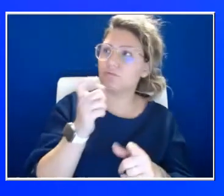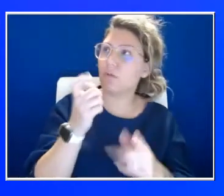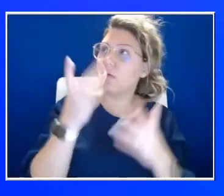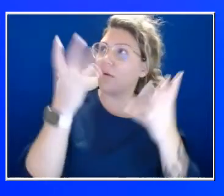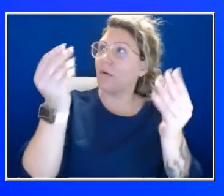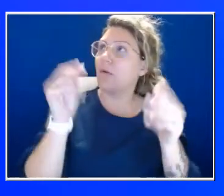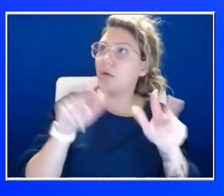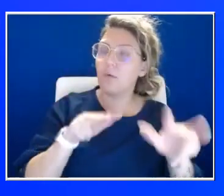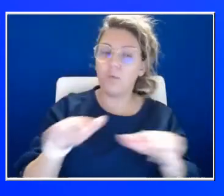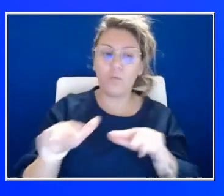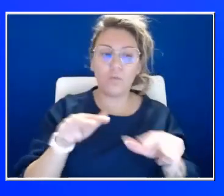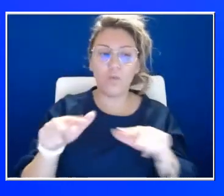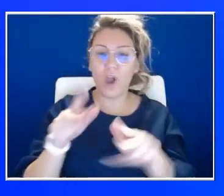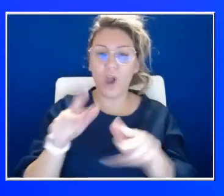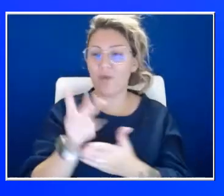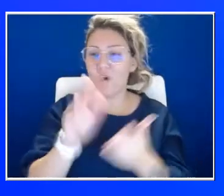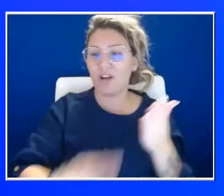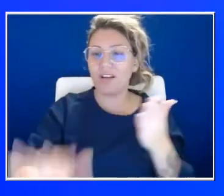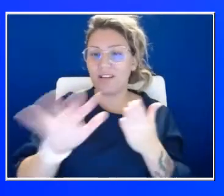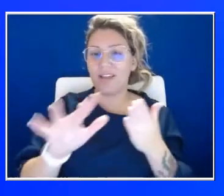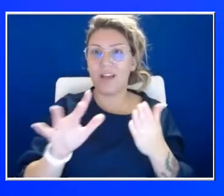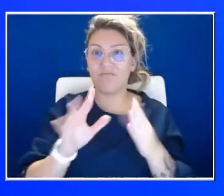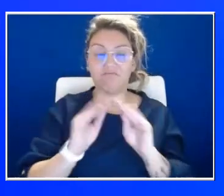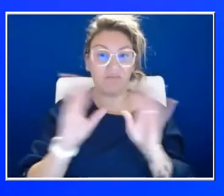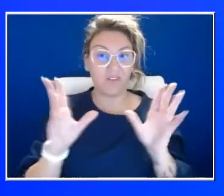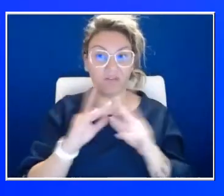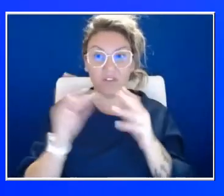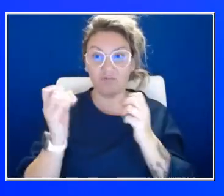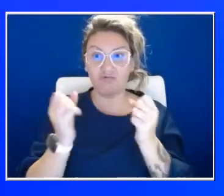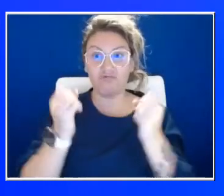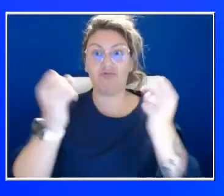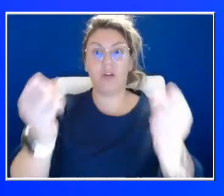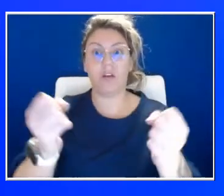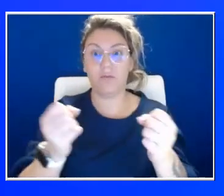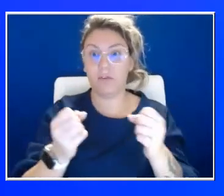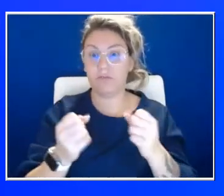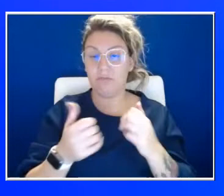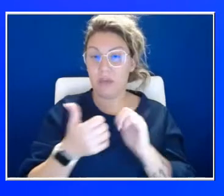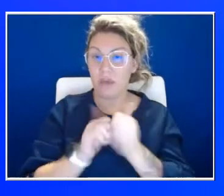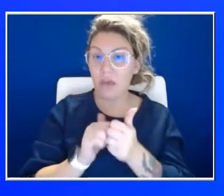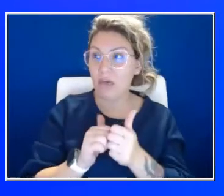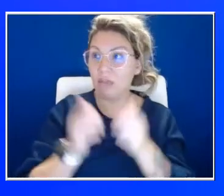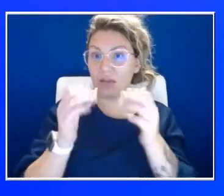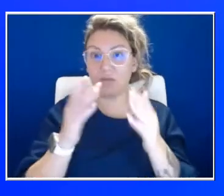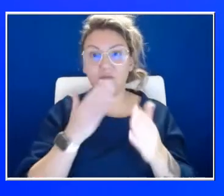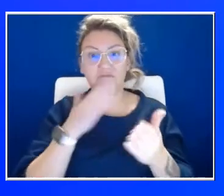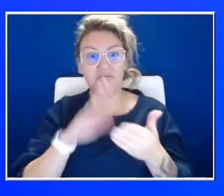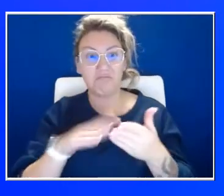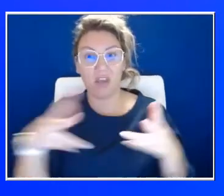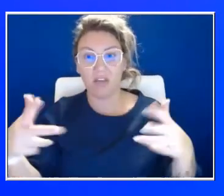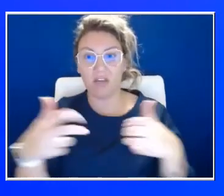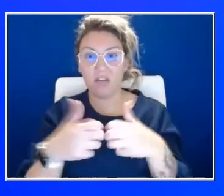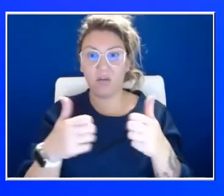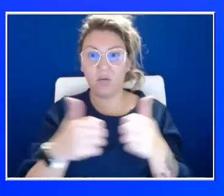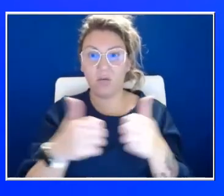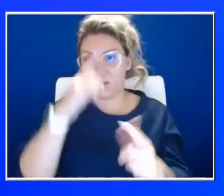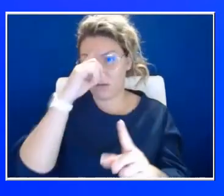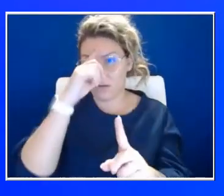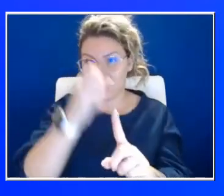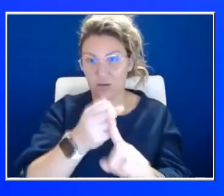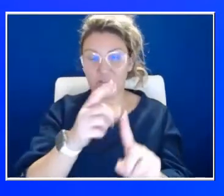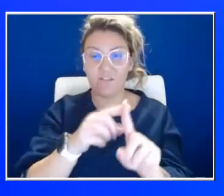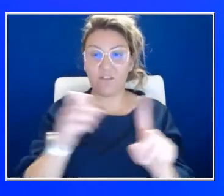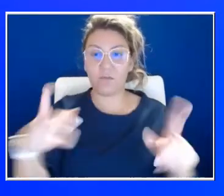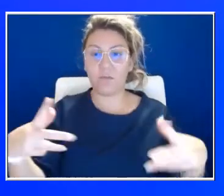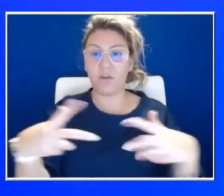fall. Obviously, driving, you get in. I had an athlete that then was in a bad car accident with a concussion from the car accident. I was